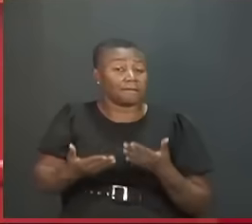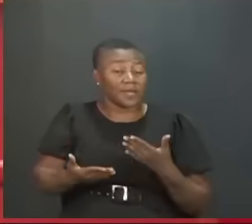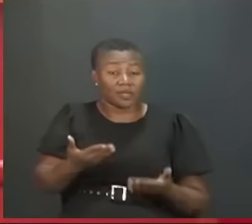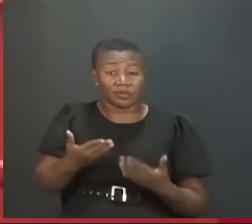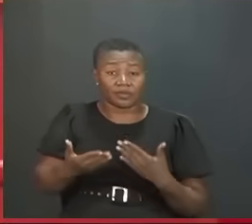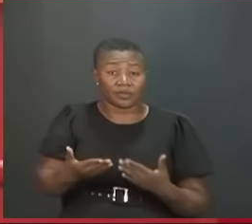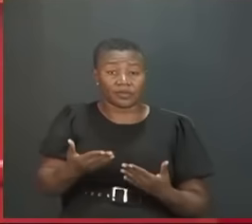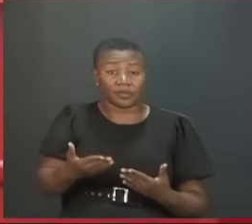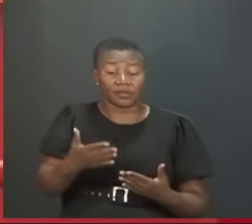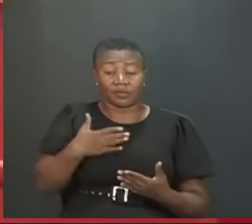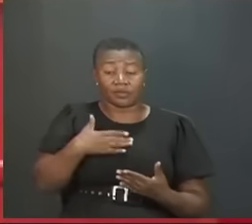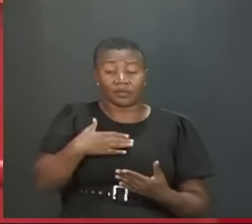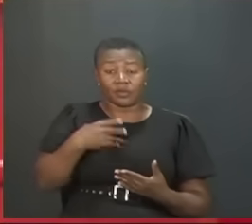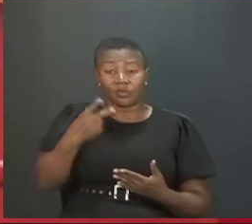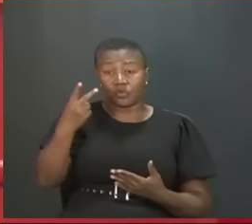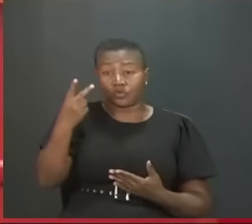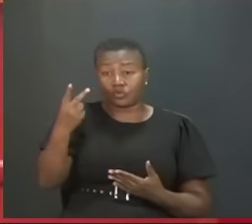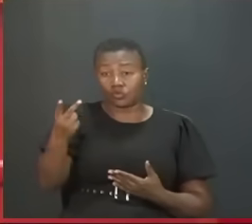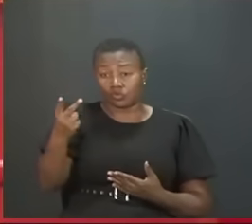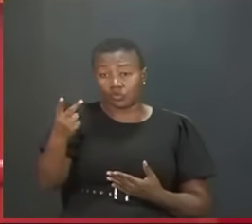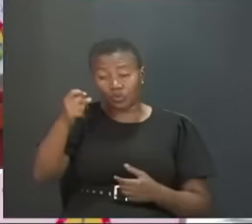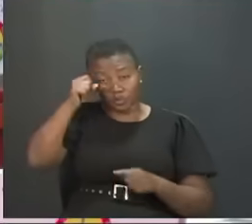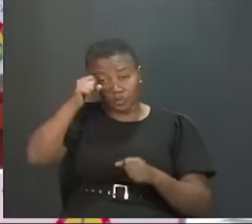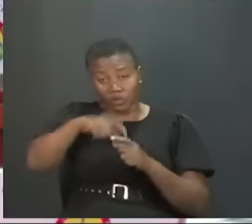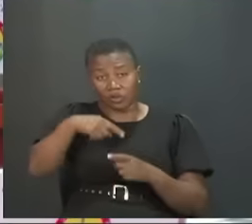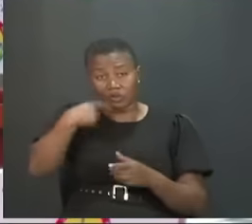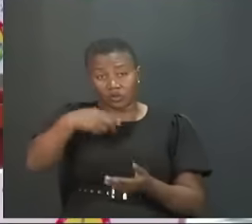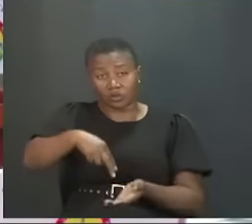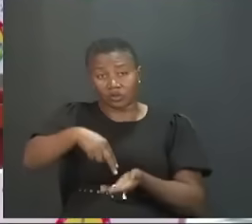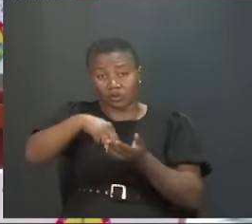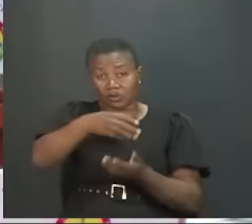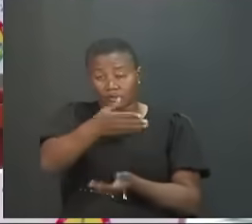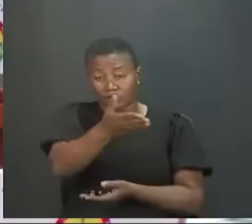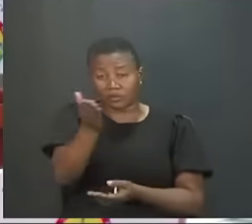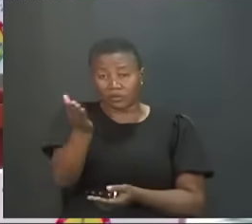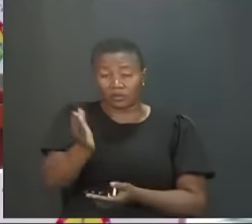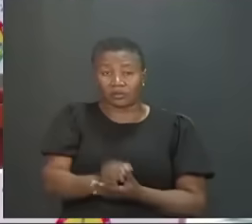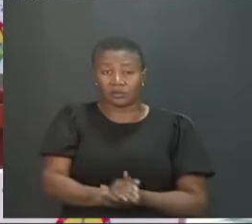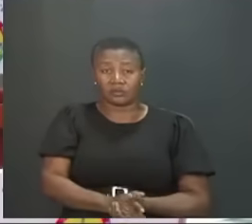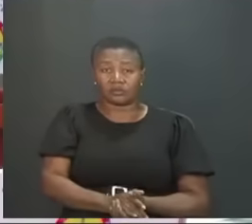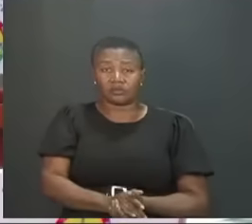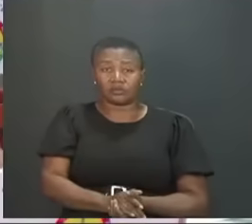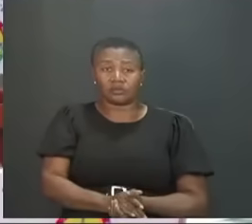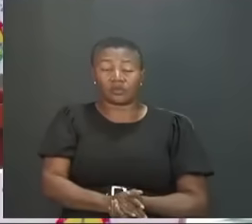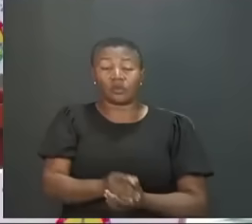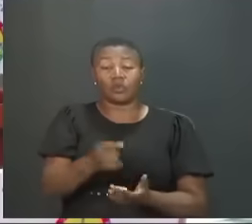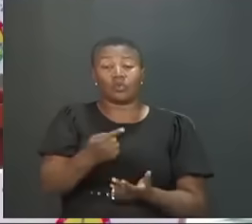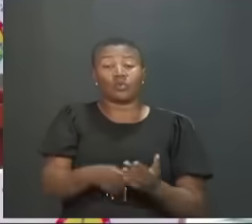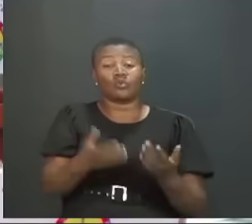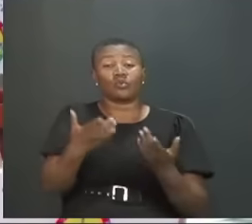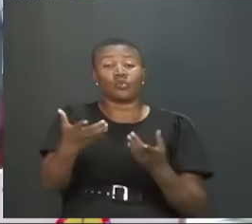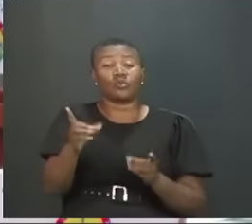my two colleagues who were up on their feet, what they sought to do was